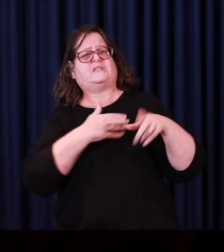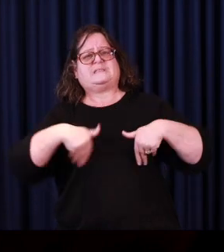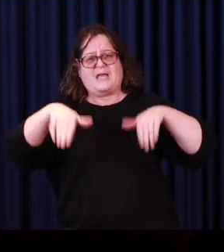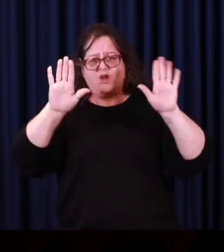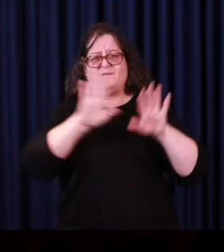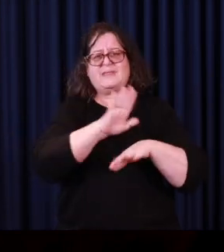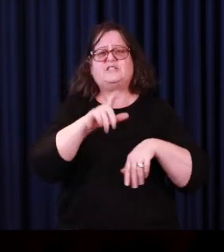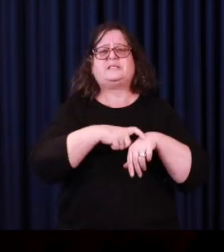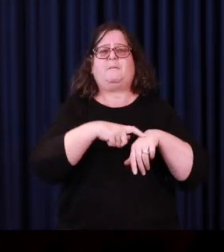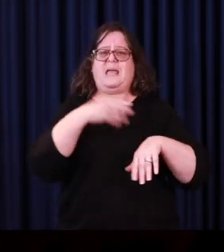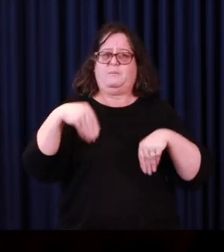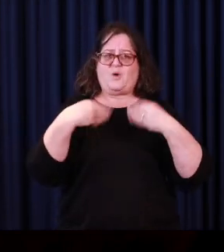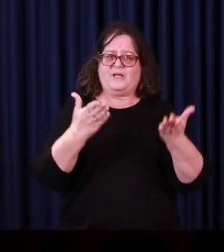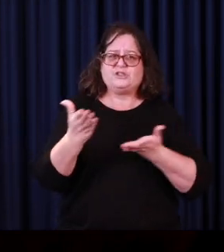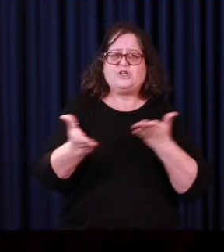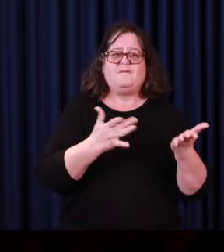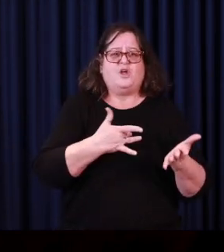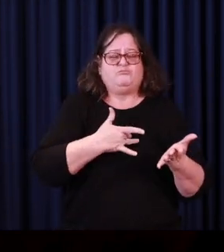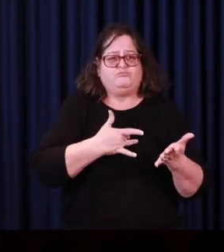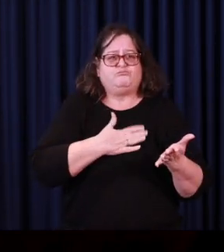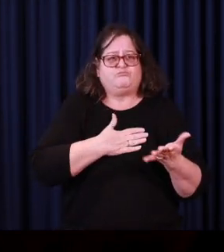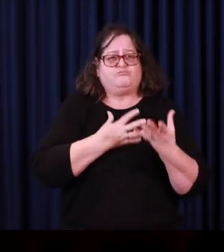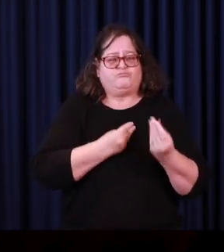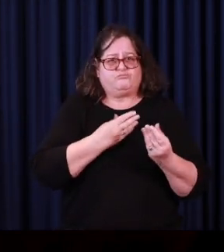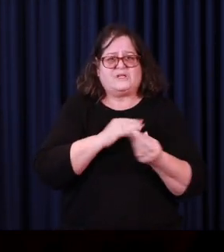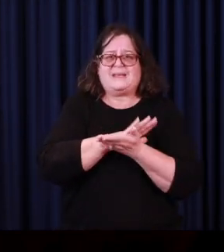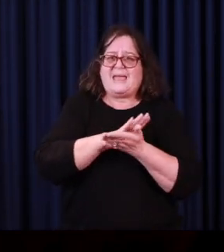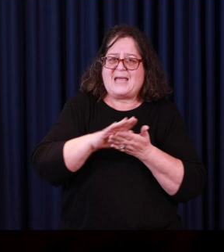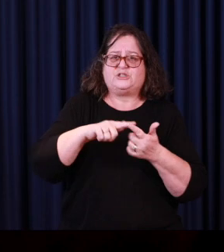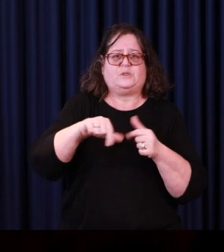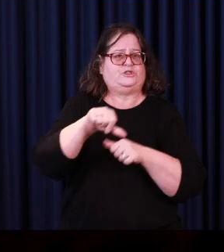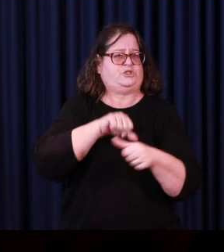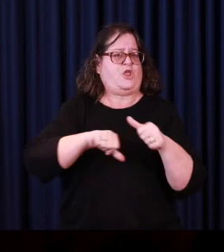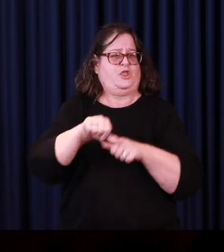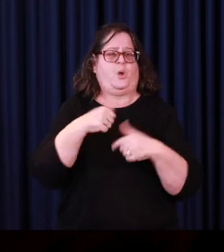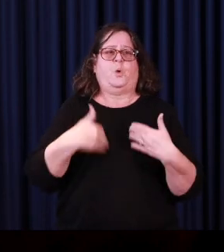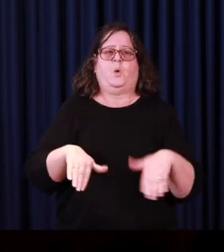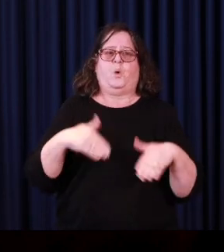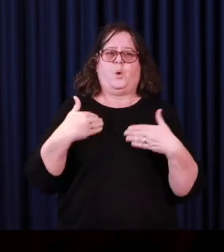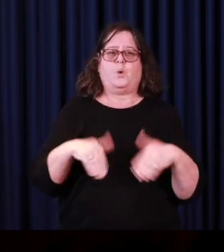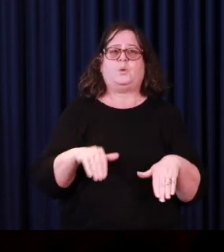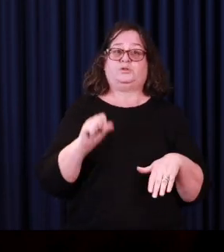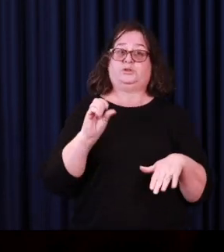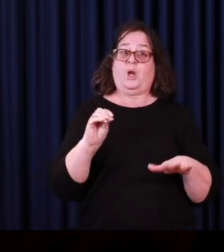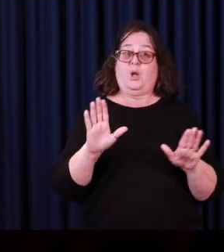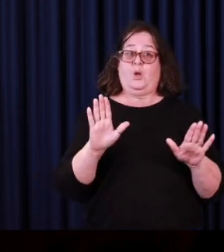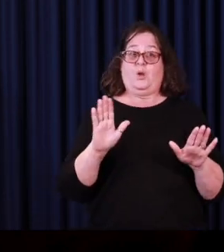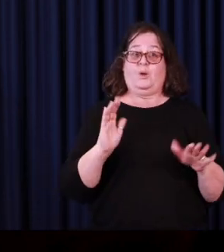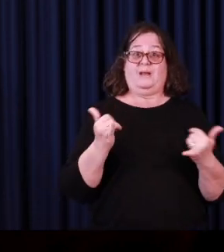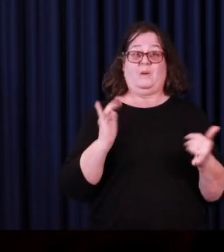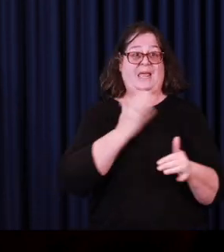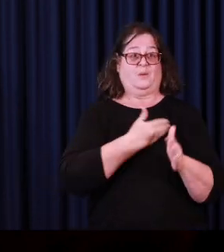kindness, large and small. The state of our state is not only strong,